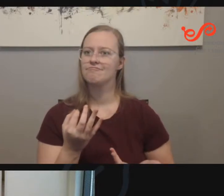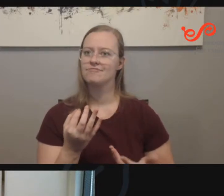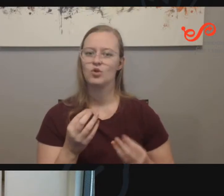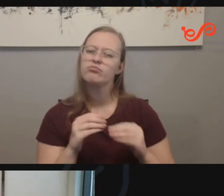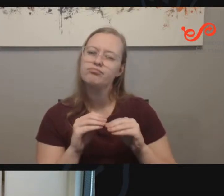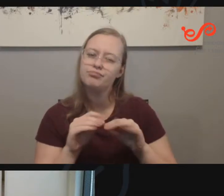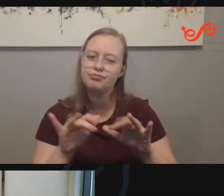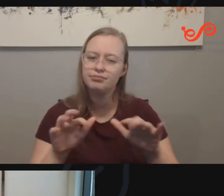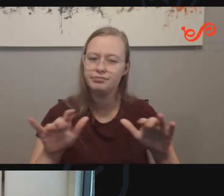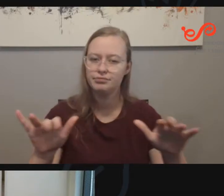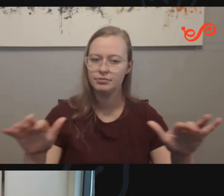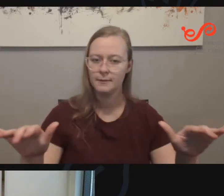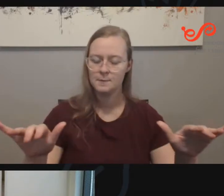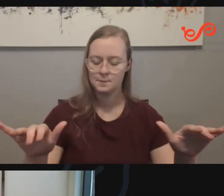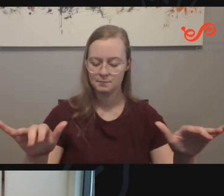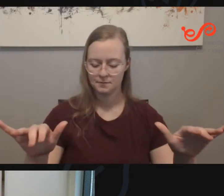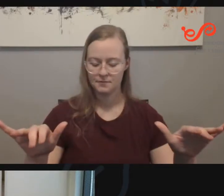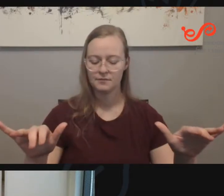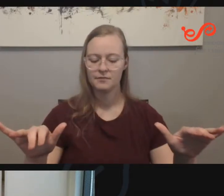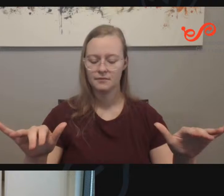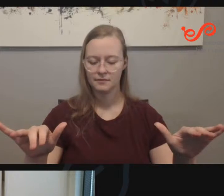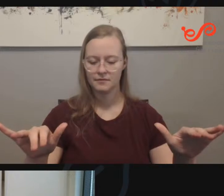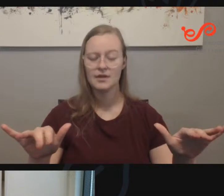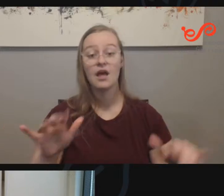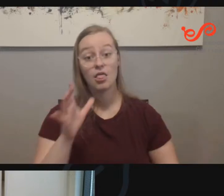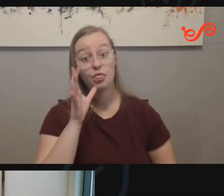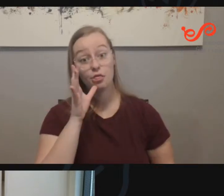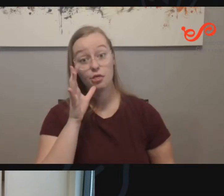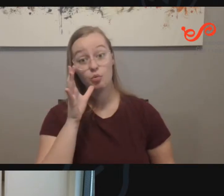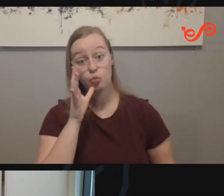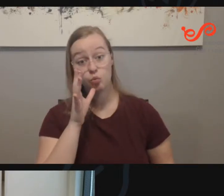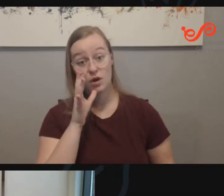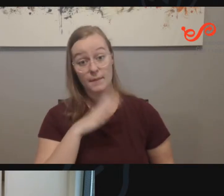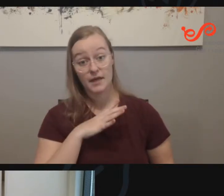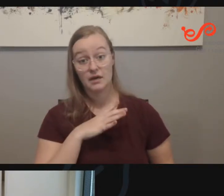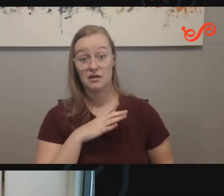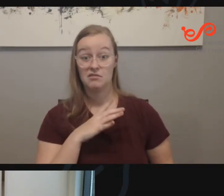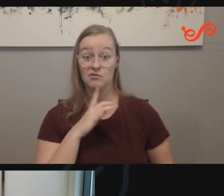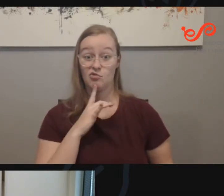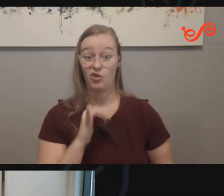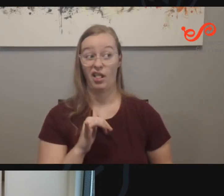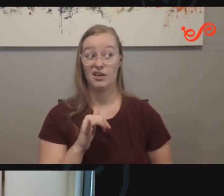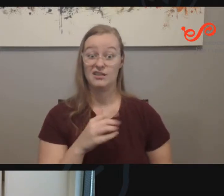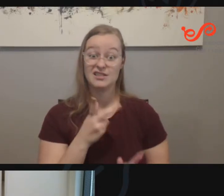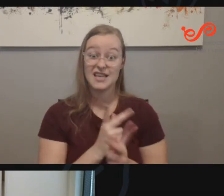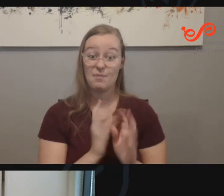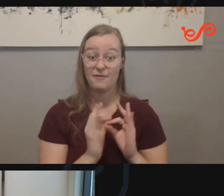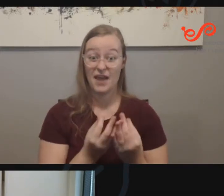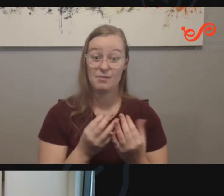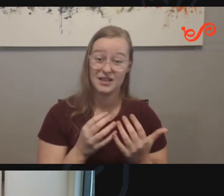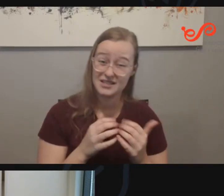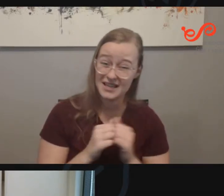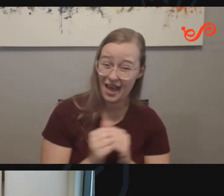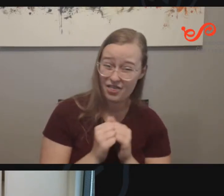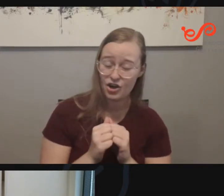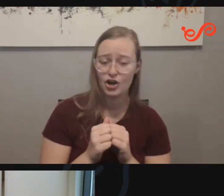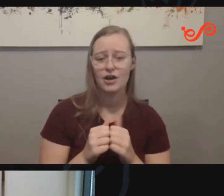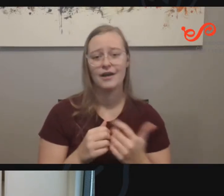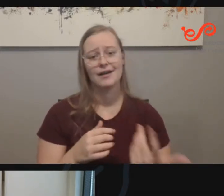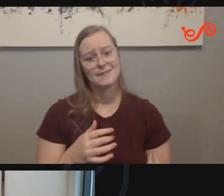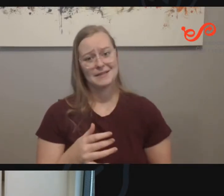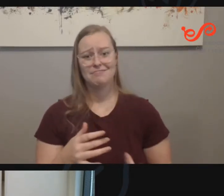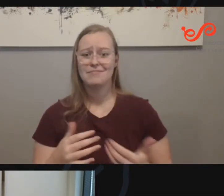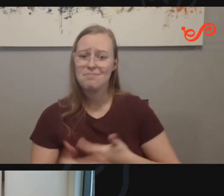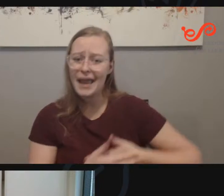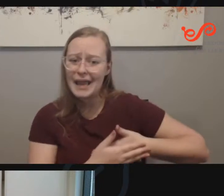dispersed, it was the women who held the family together. Certainly, the infants that were nursing were